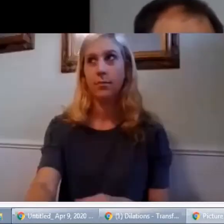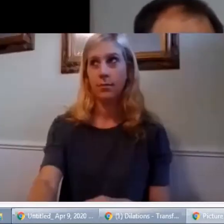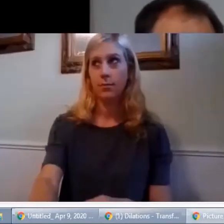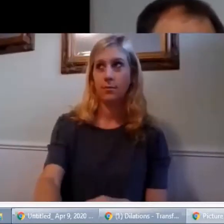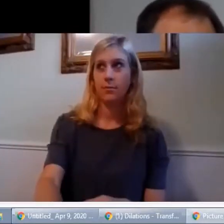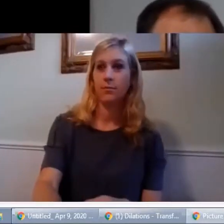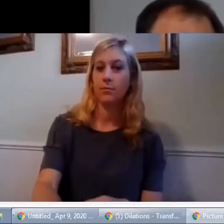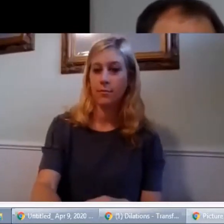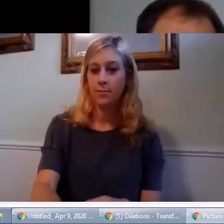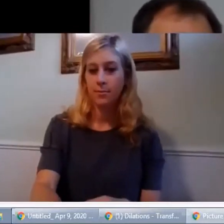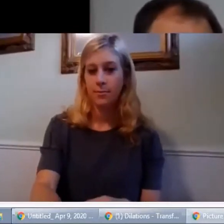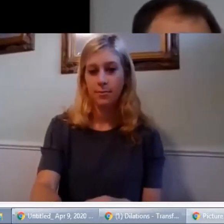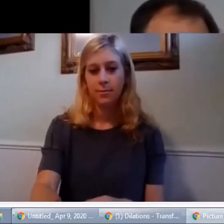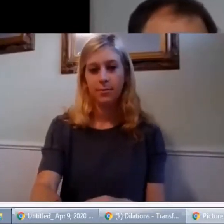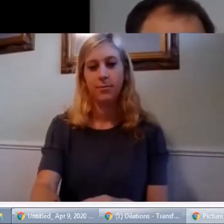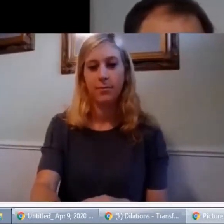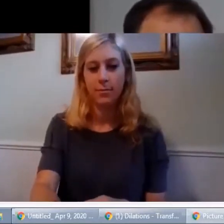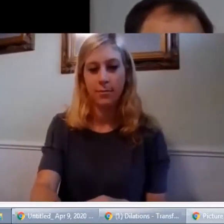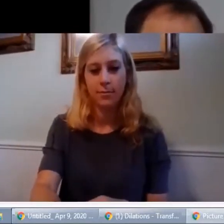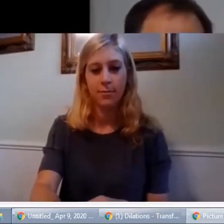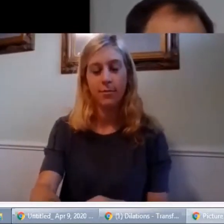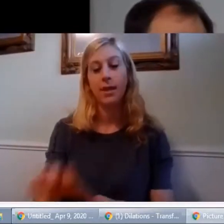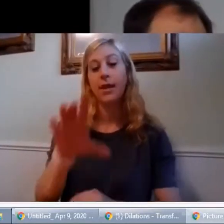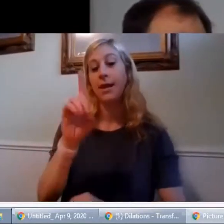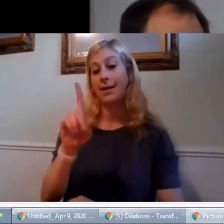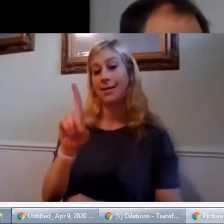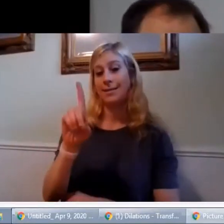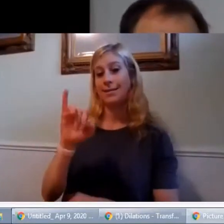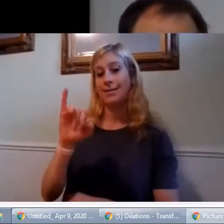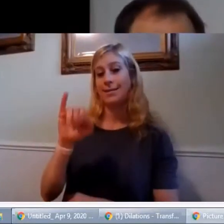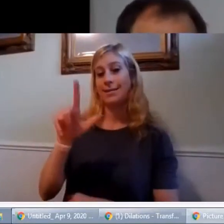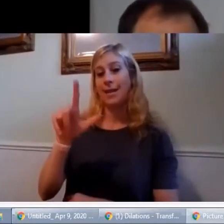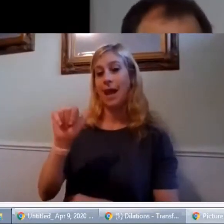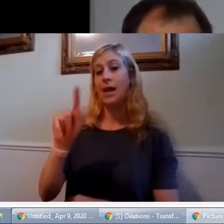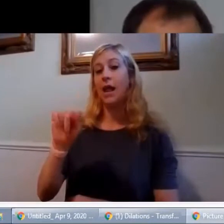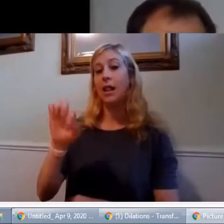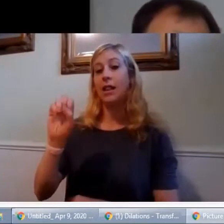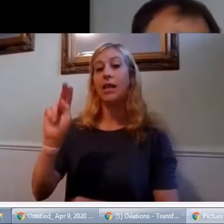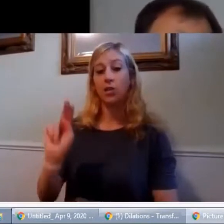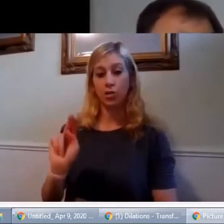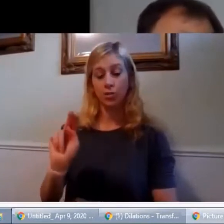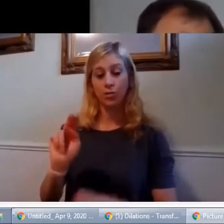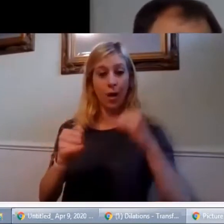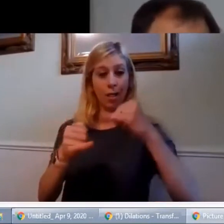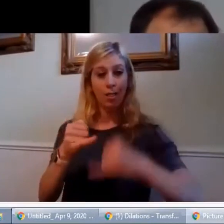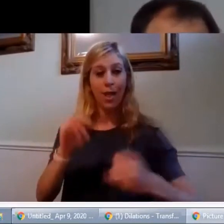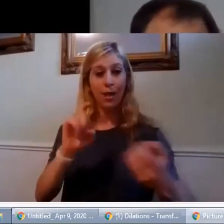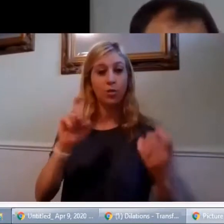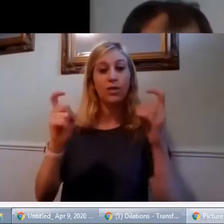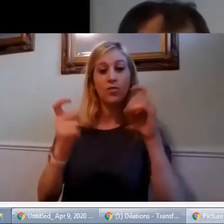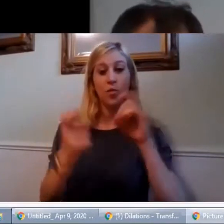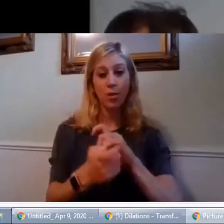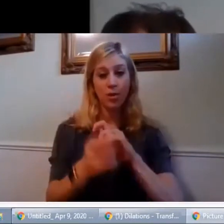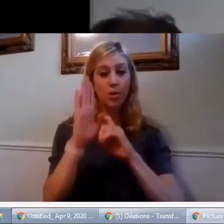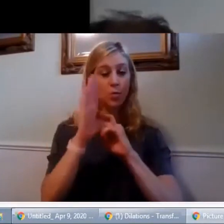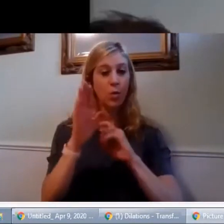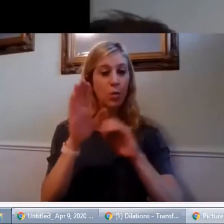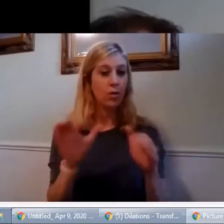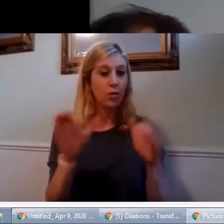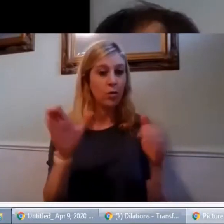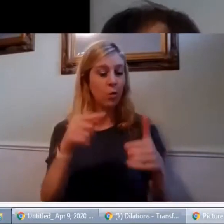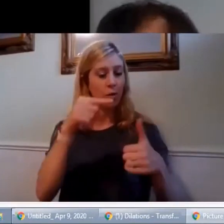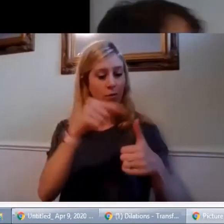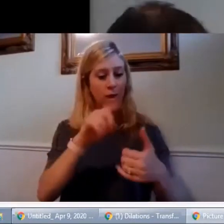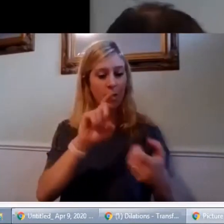Dilation. Okay, now this is the last transformation we're going to do. We've done translations, reflections, rotations, and dilation is our last